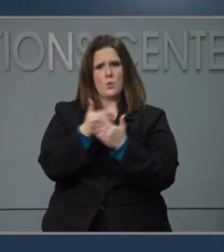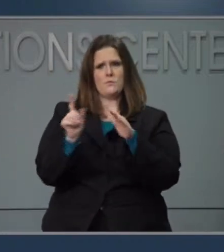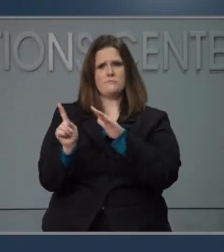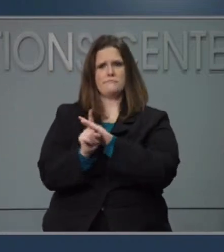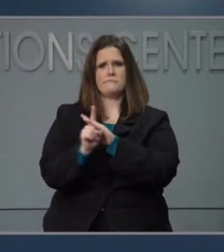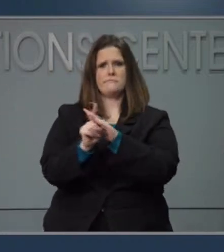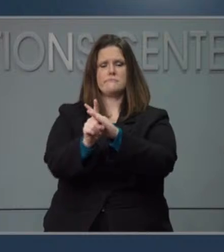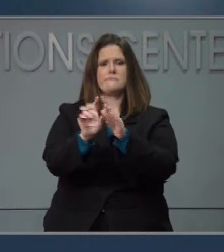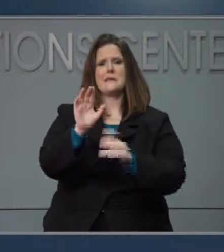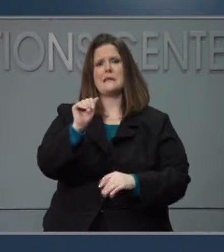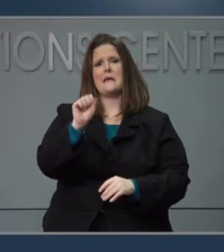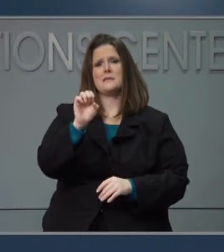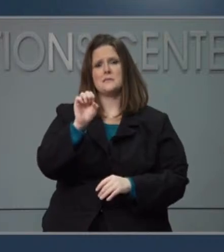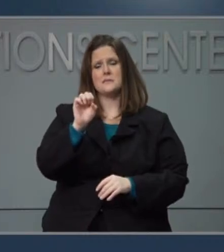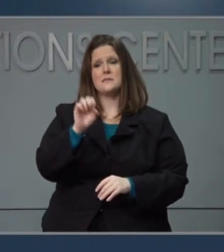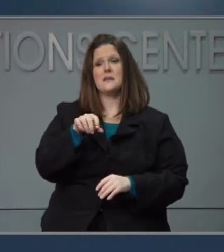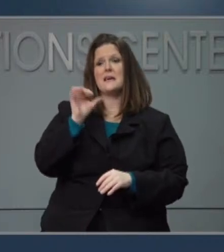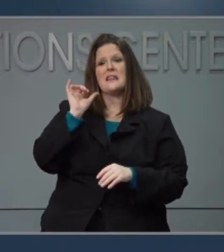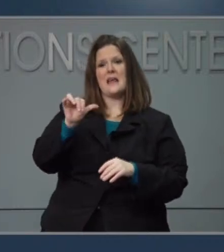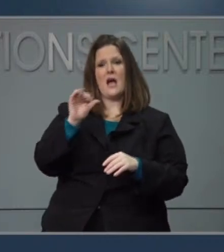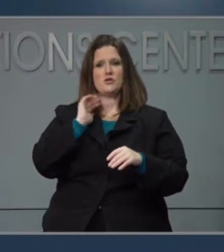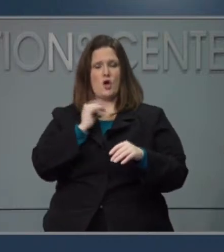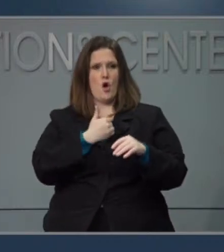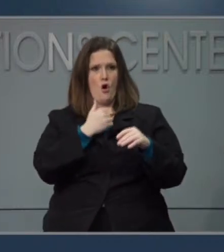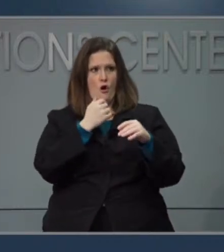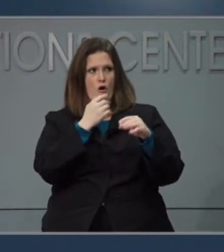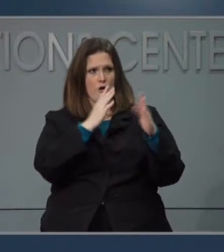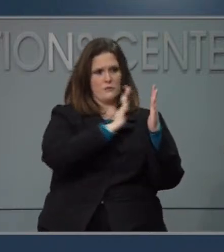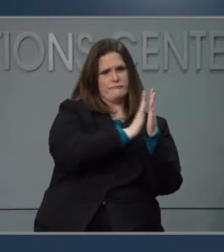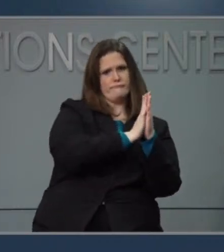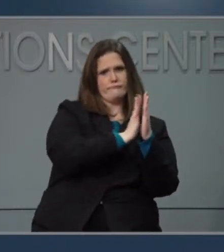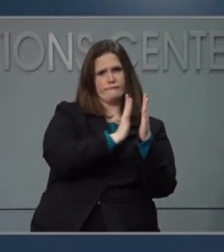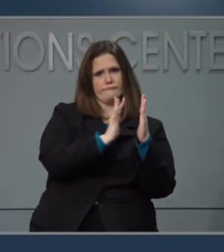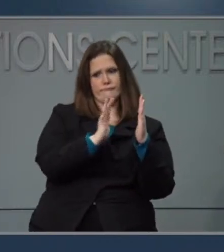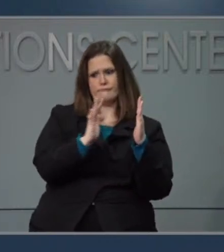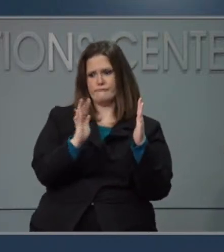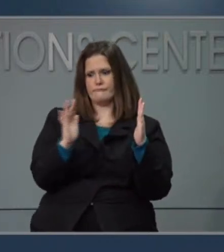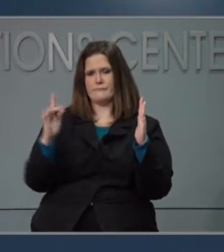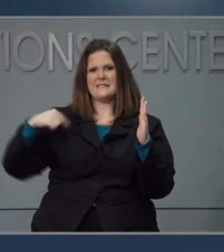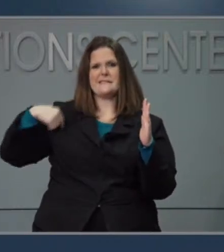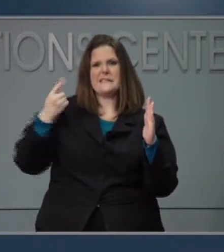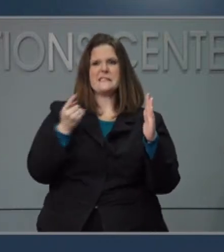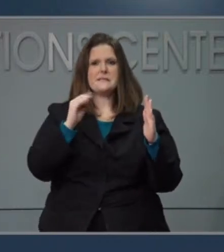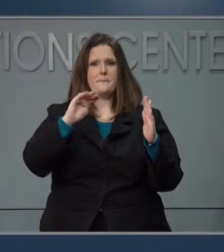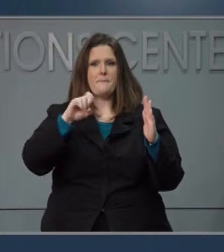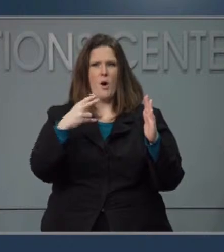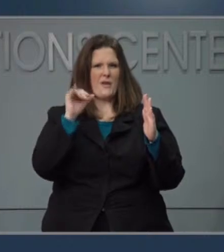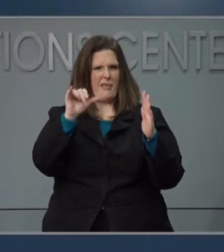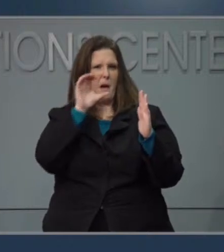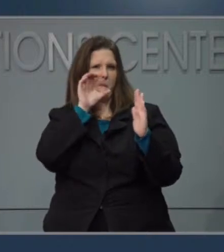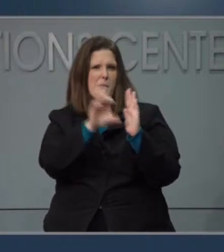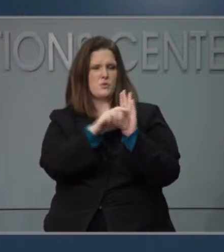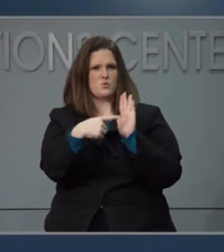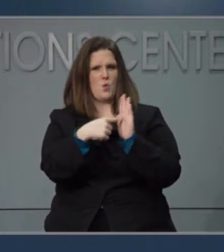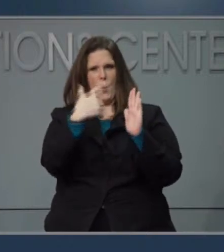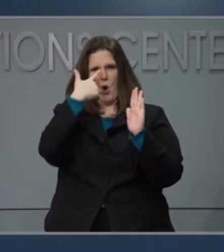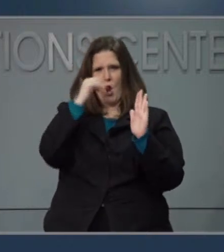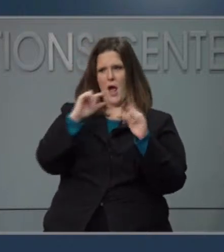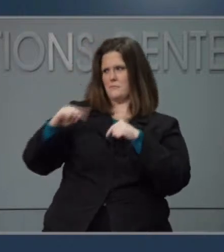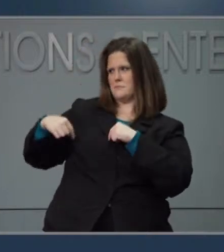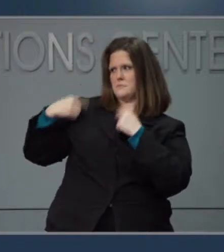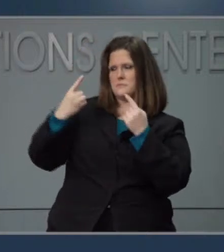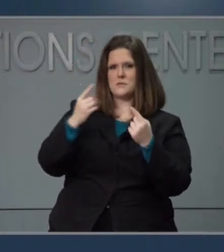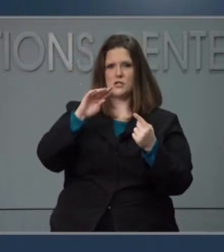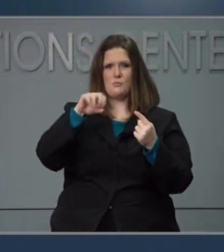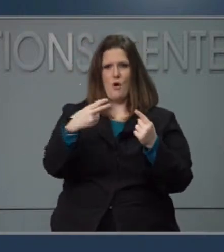on cases gives you a look at the trajectory of cases every day since we had our first case back in March. And you can see the line has gone